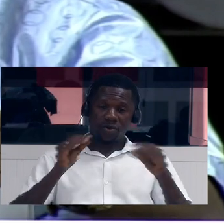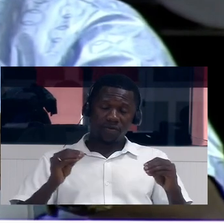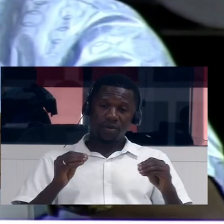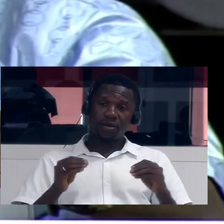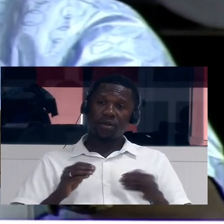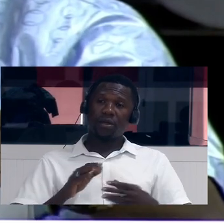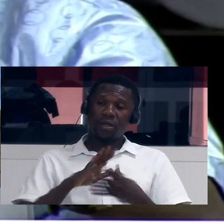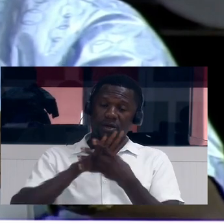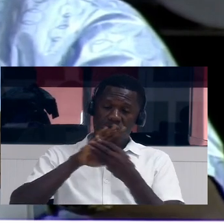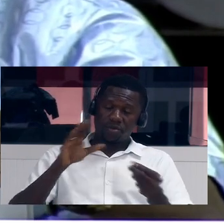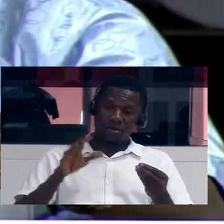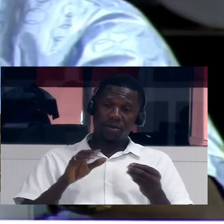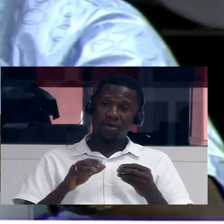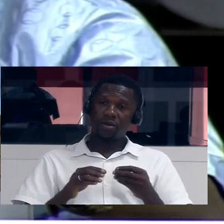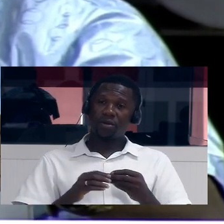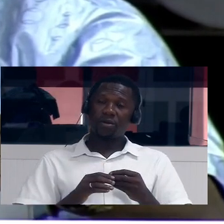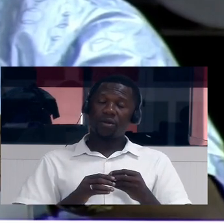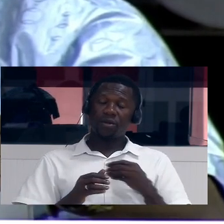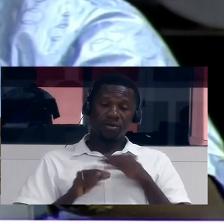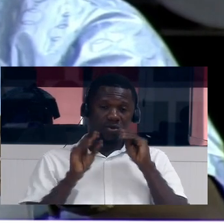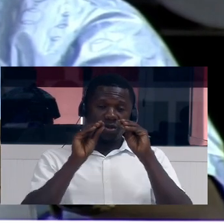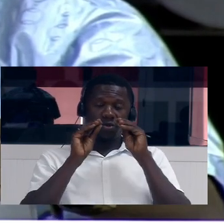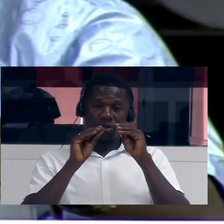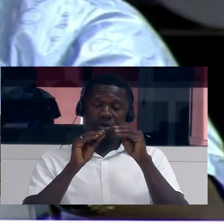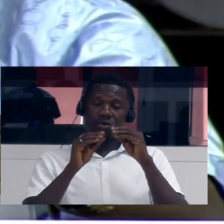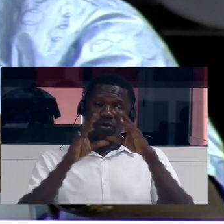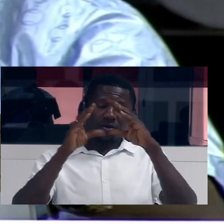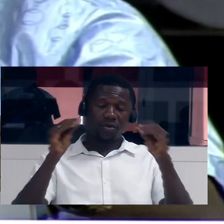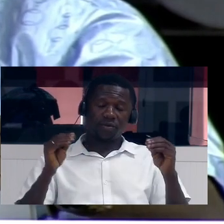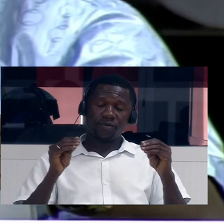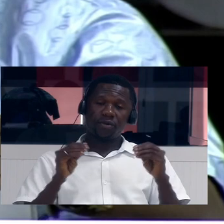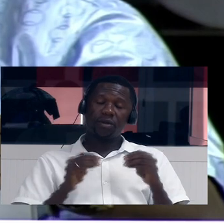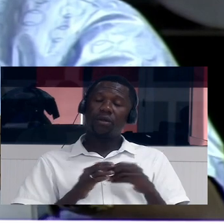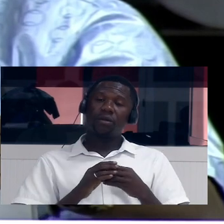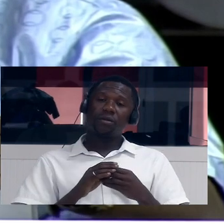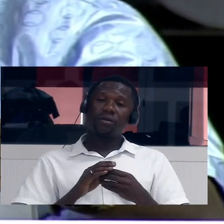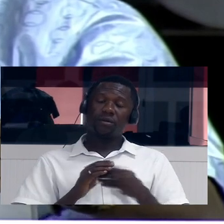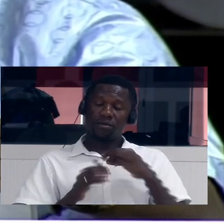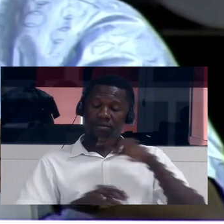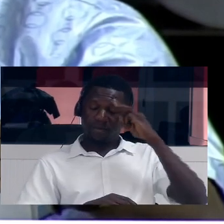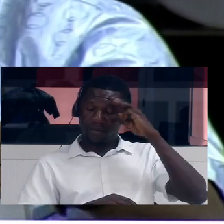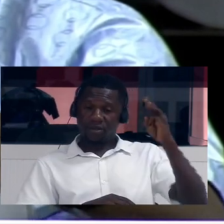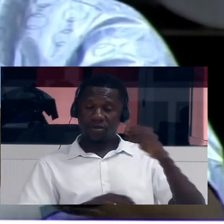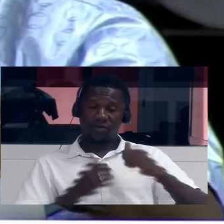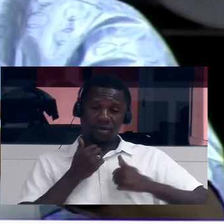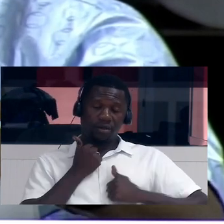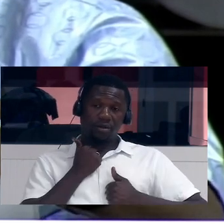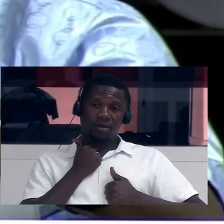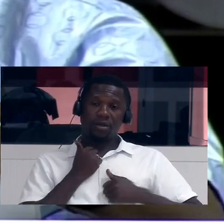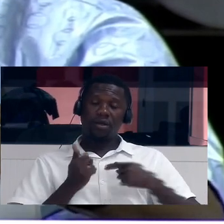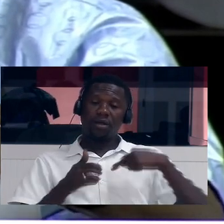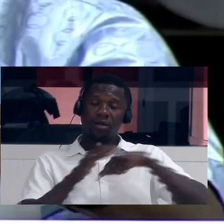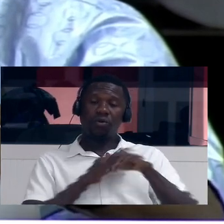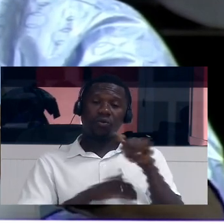copied the Department of Education and the Ministry of the Interior, in